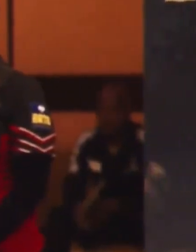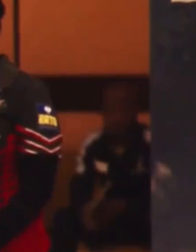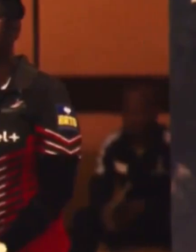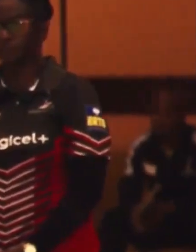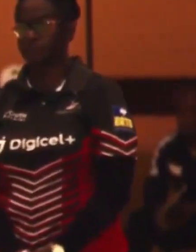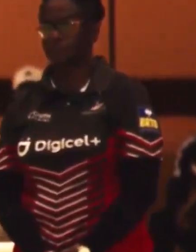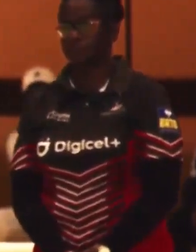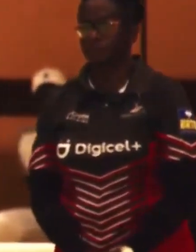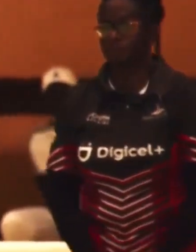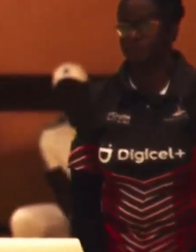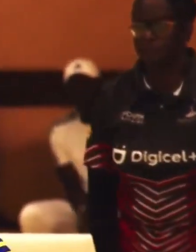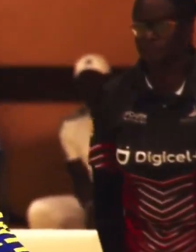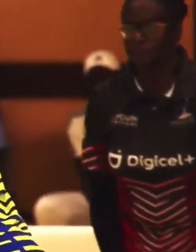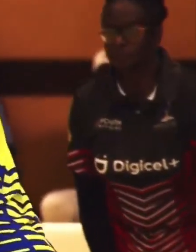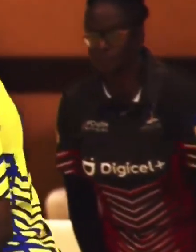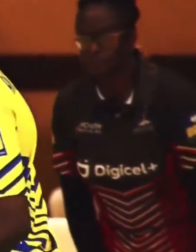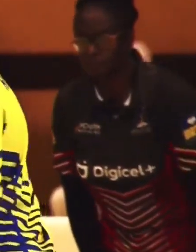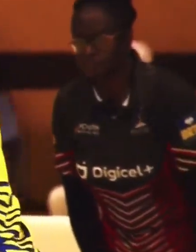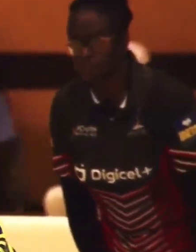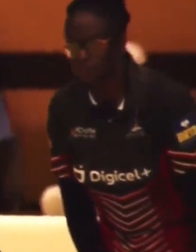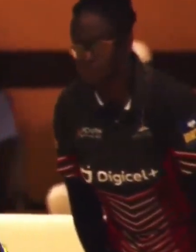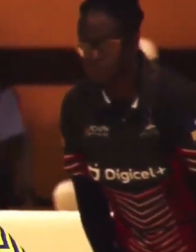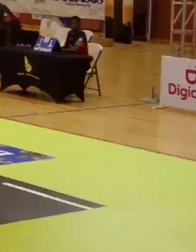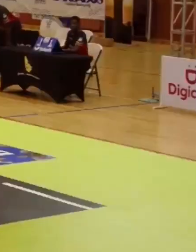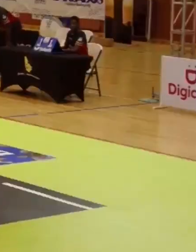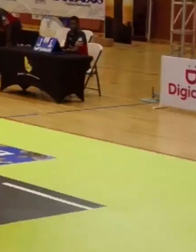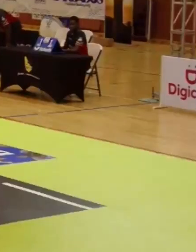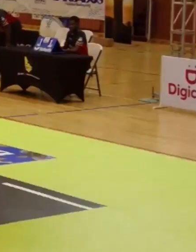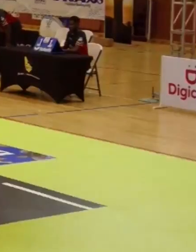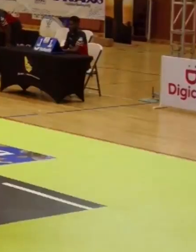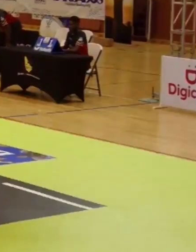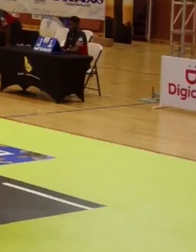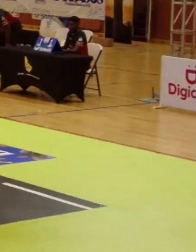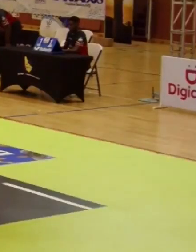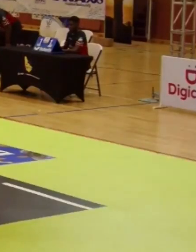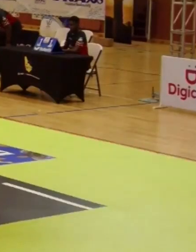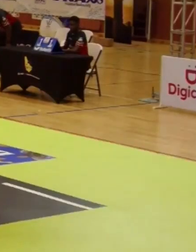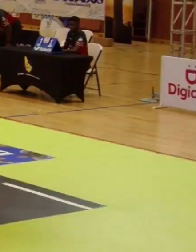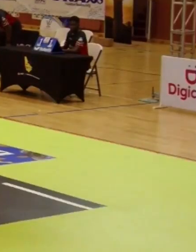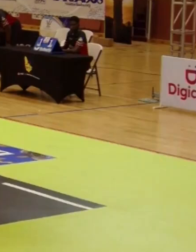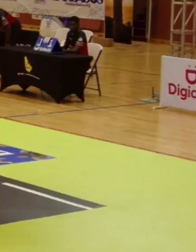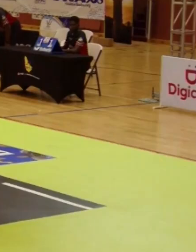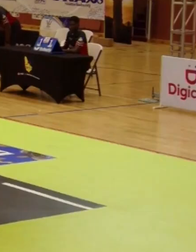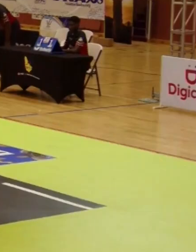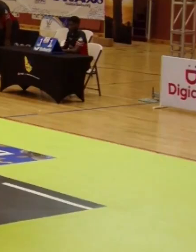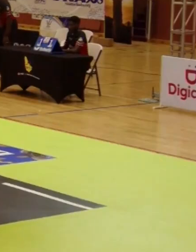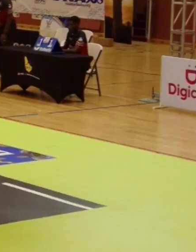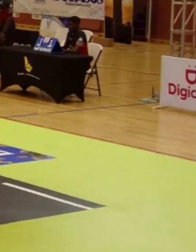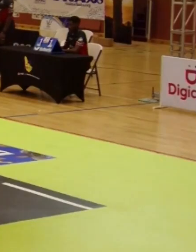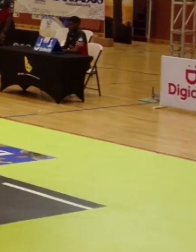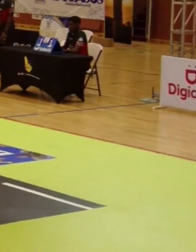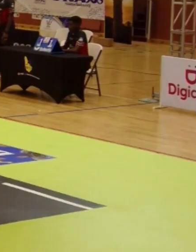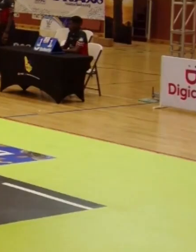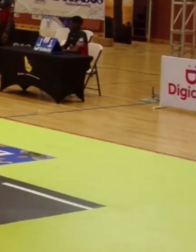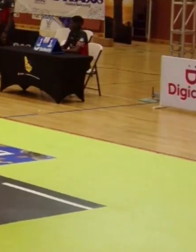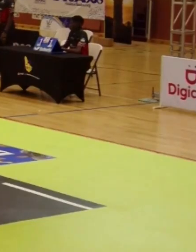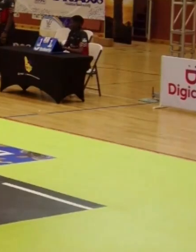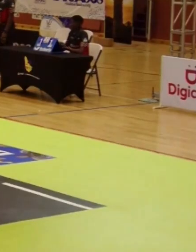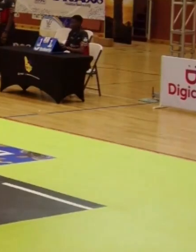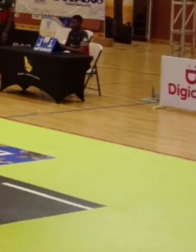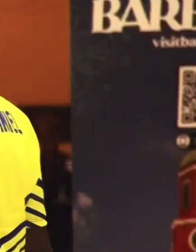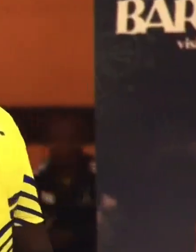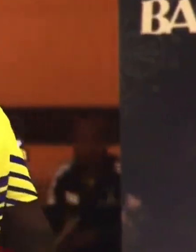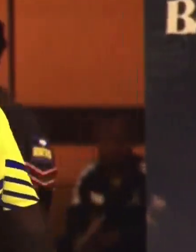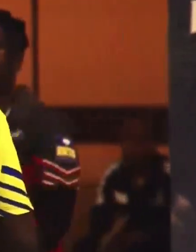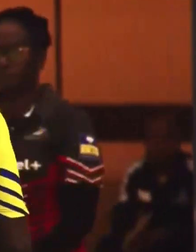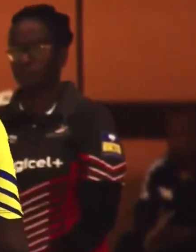at the Olympics through the development of the sport locally. The minister also said plans are in the works to ensure players can be compensated